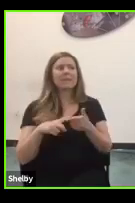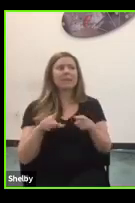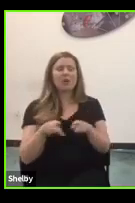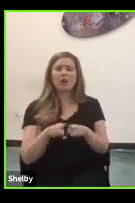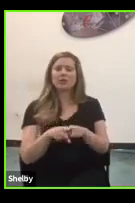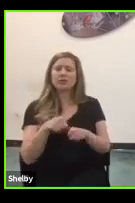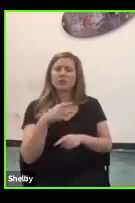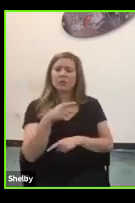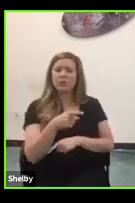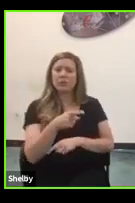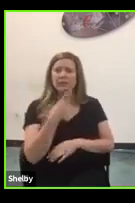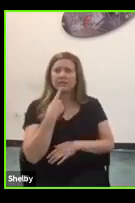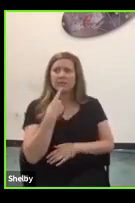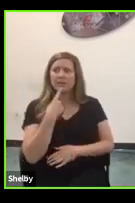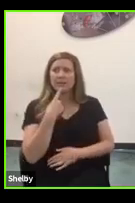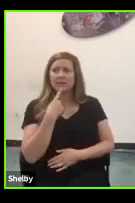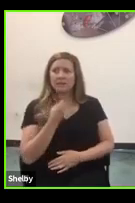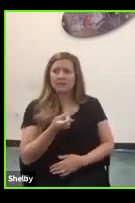said,